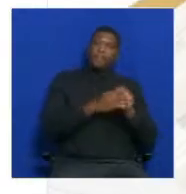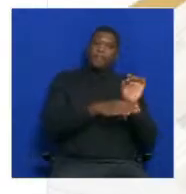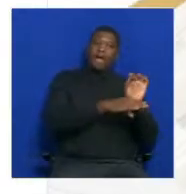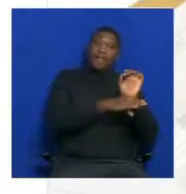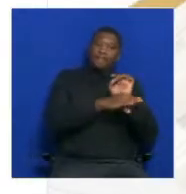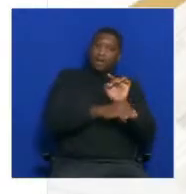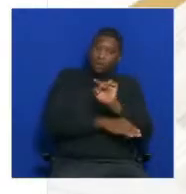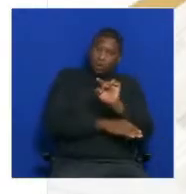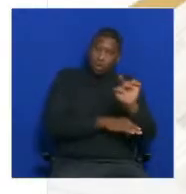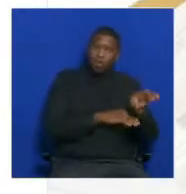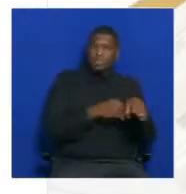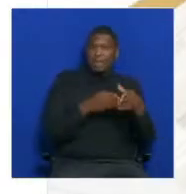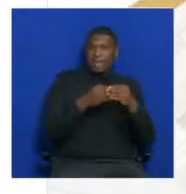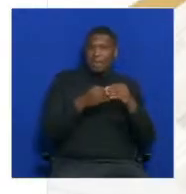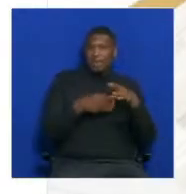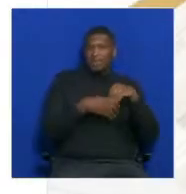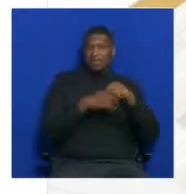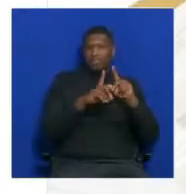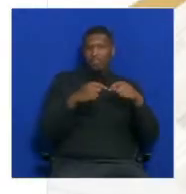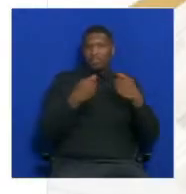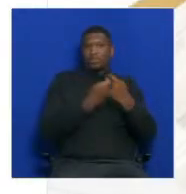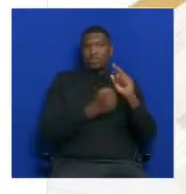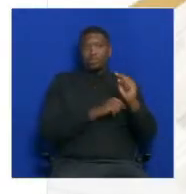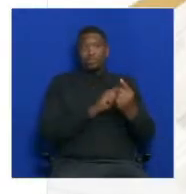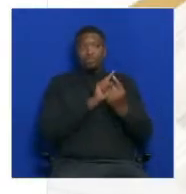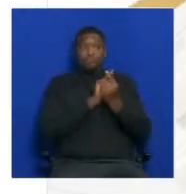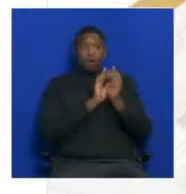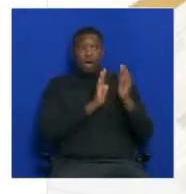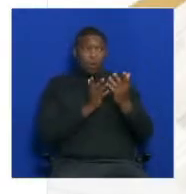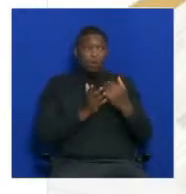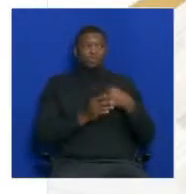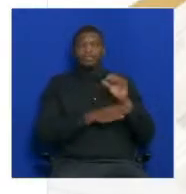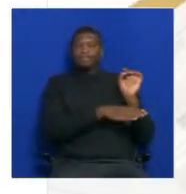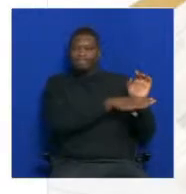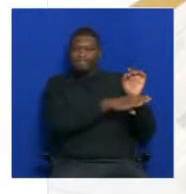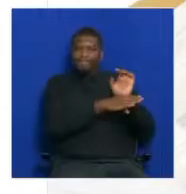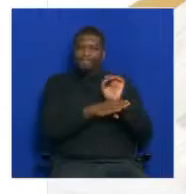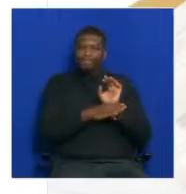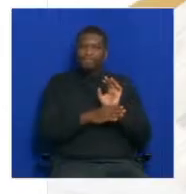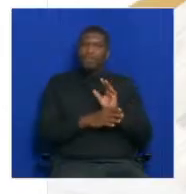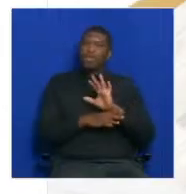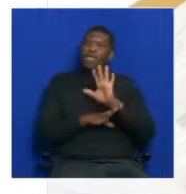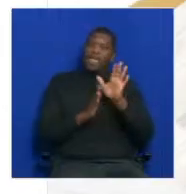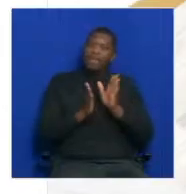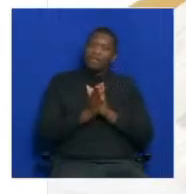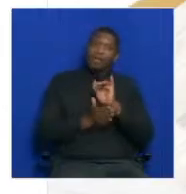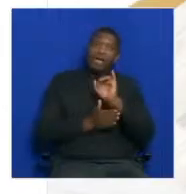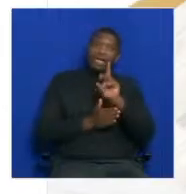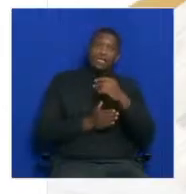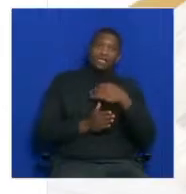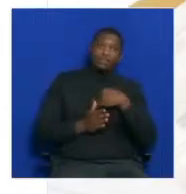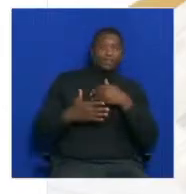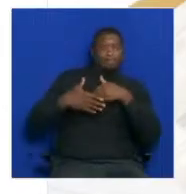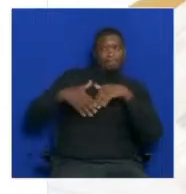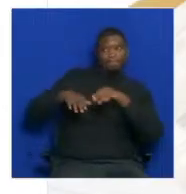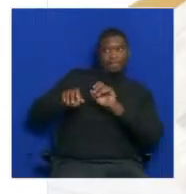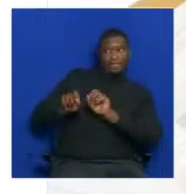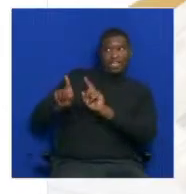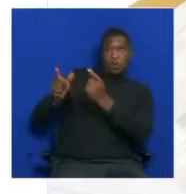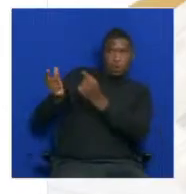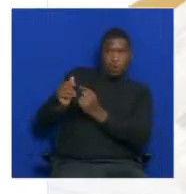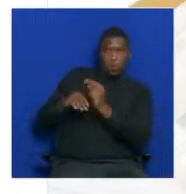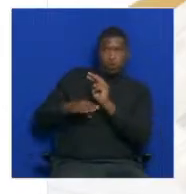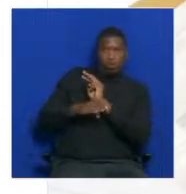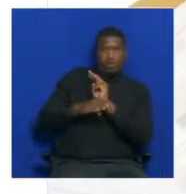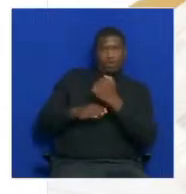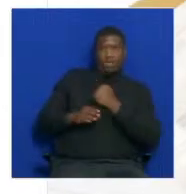team who approached me for guidance. I otherwise left the ID as the head of the unit and my supervisor to deal